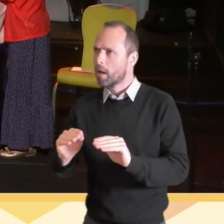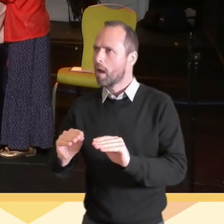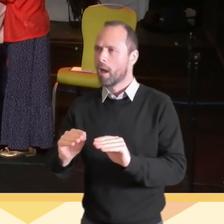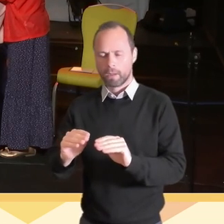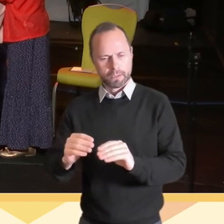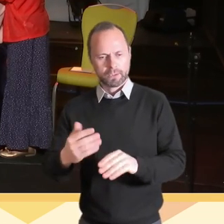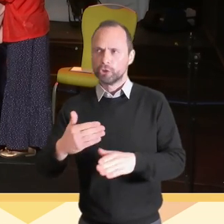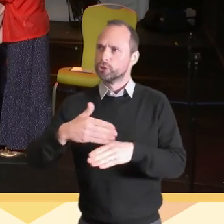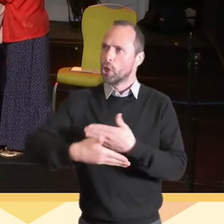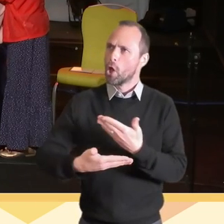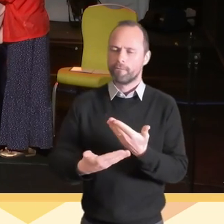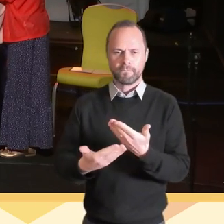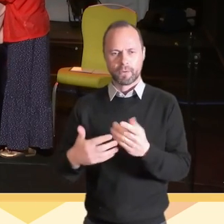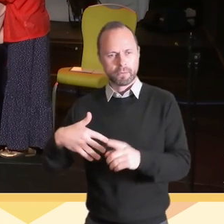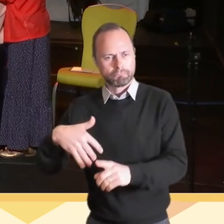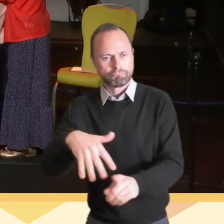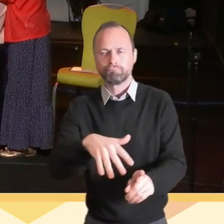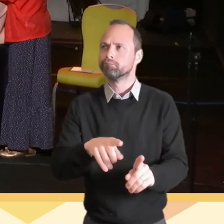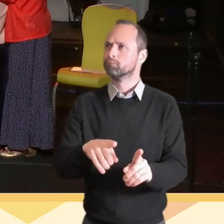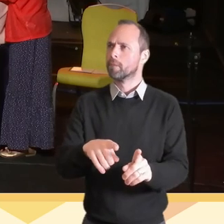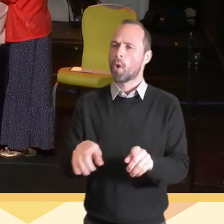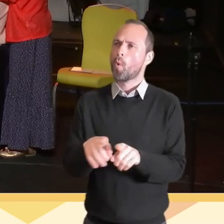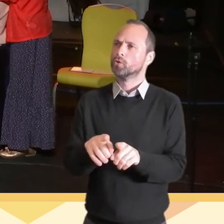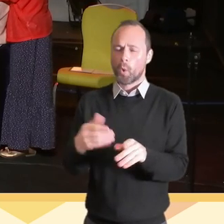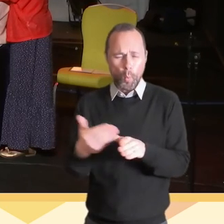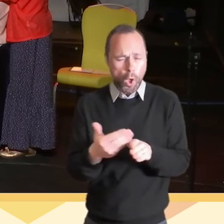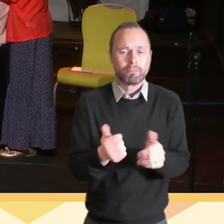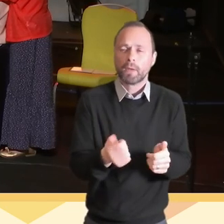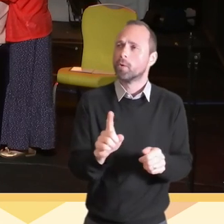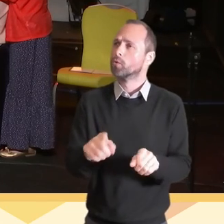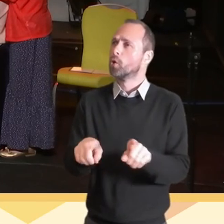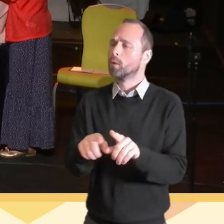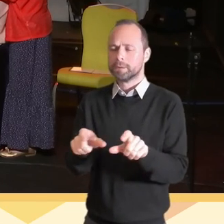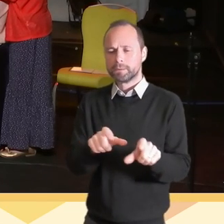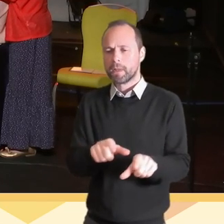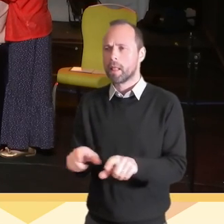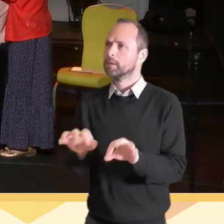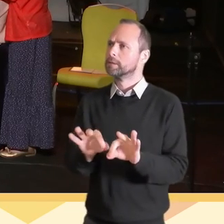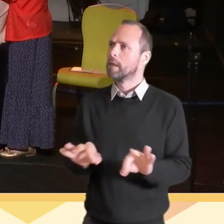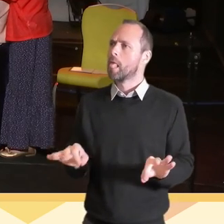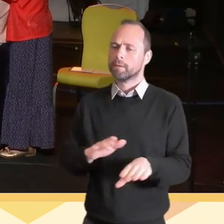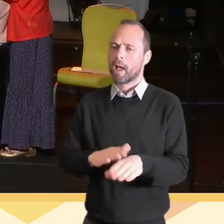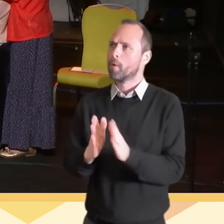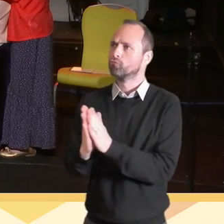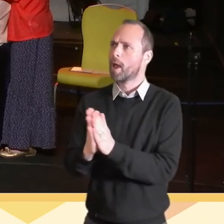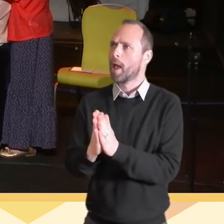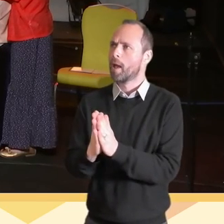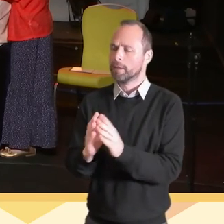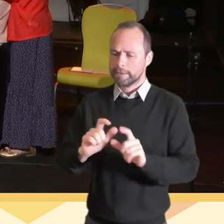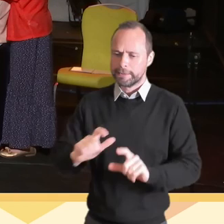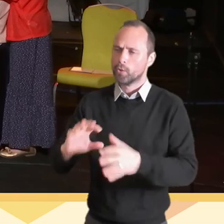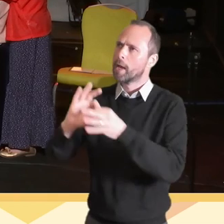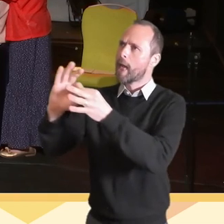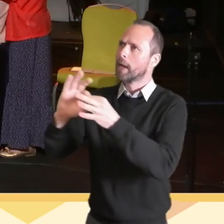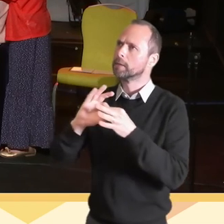also having time to be still in your presence, to maintain her connectedness to you as